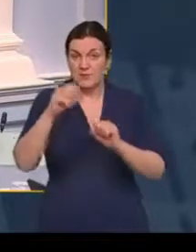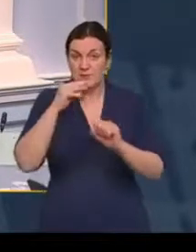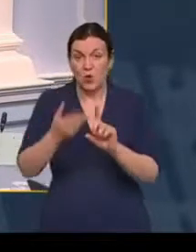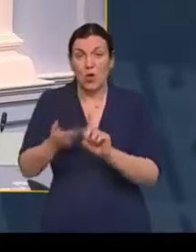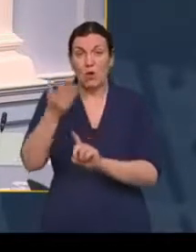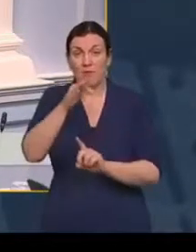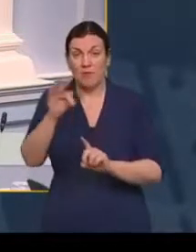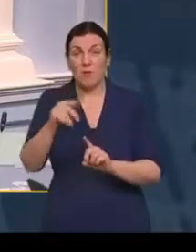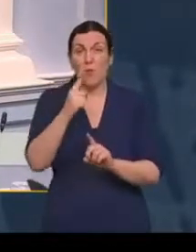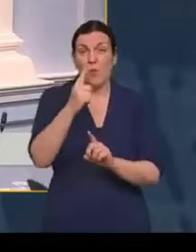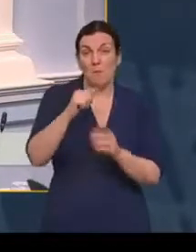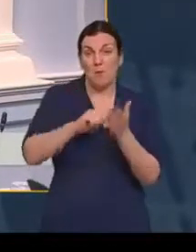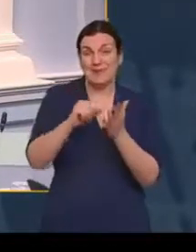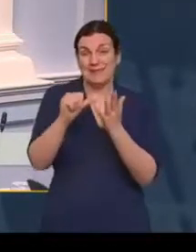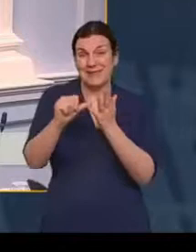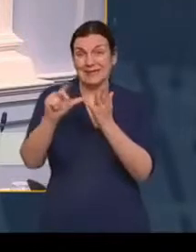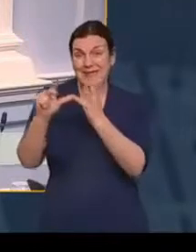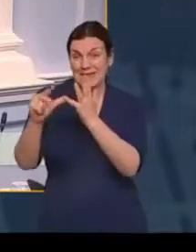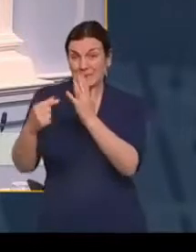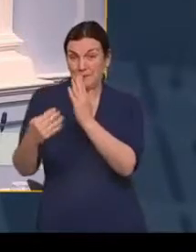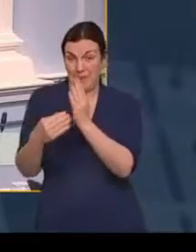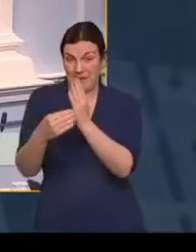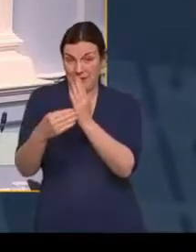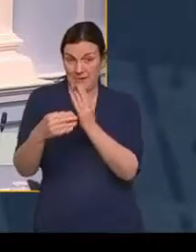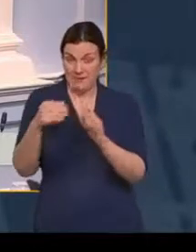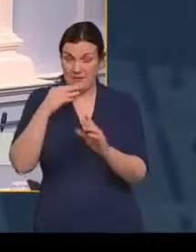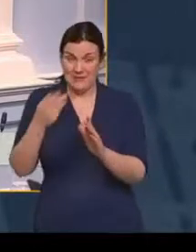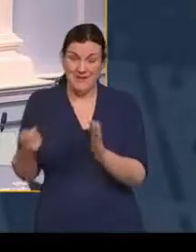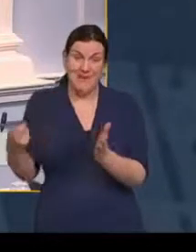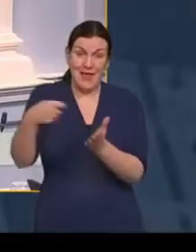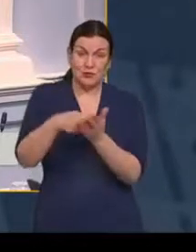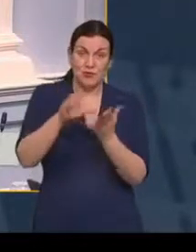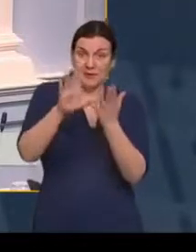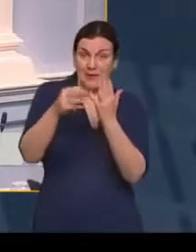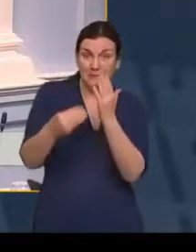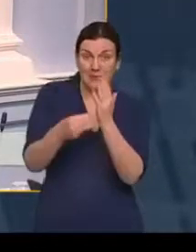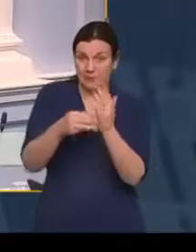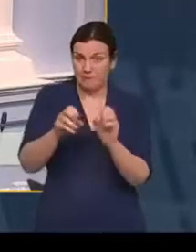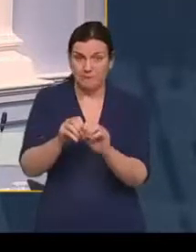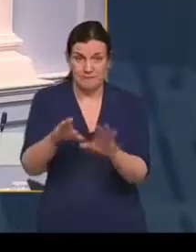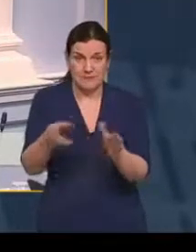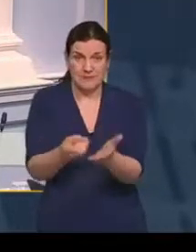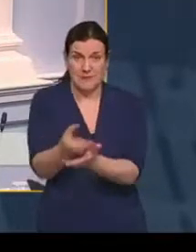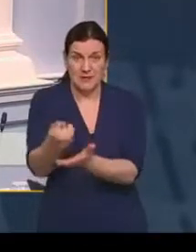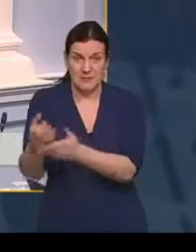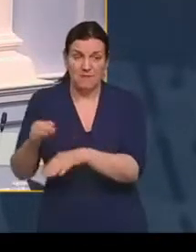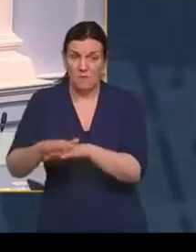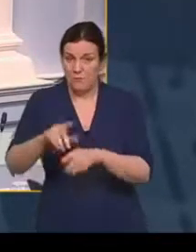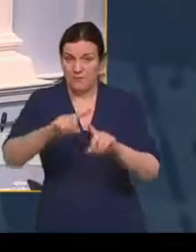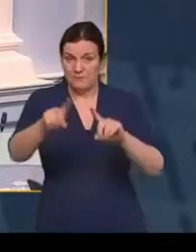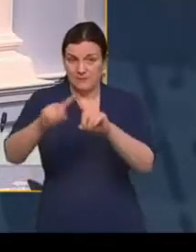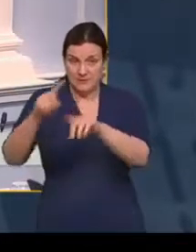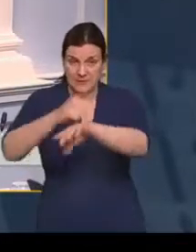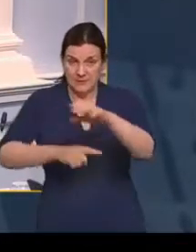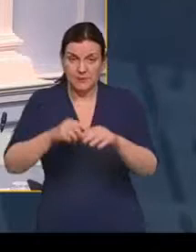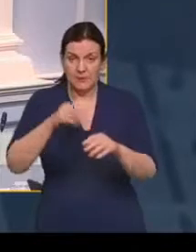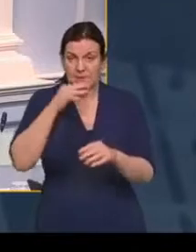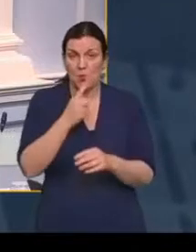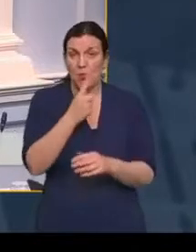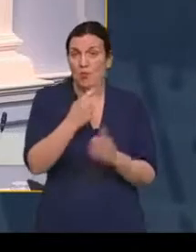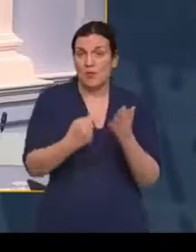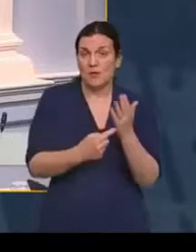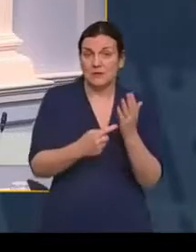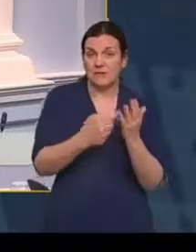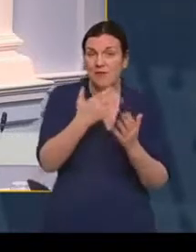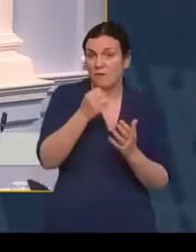from €1.688 billion in 2017. So the additional $10 million, for example, for